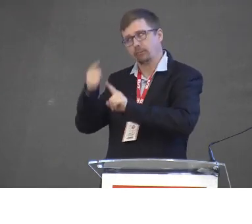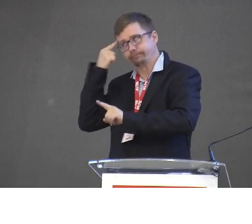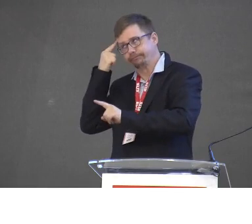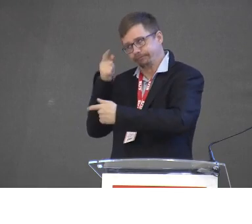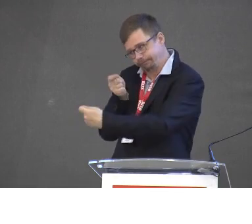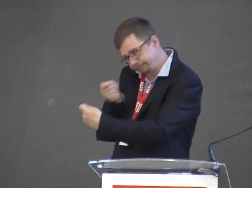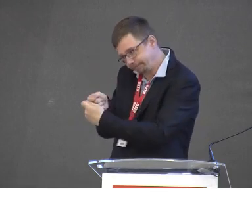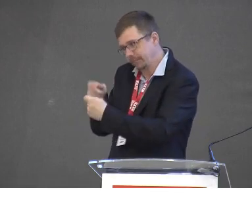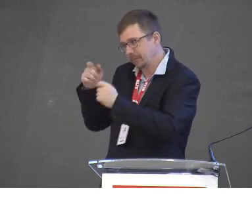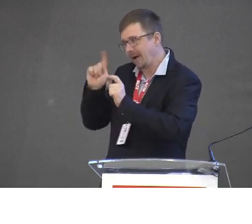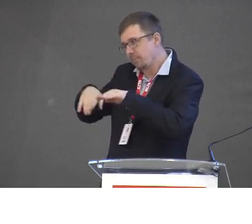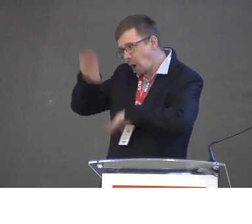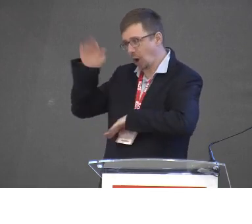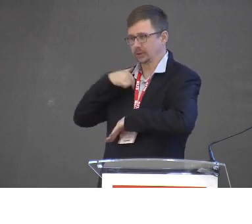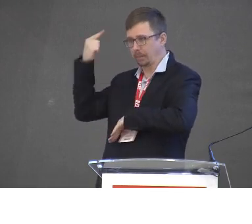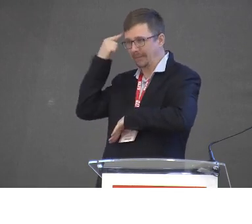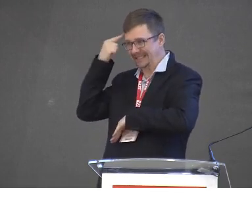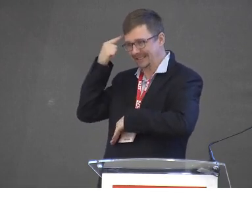also language teachers,